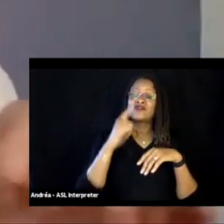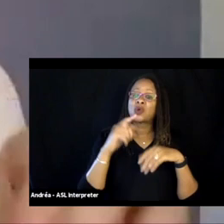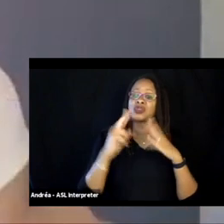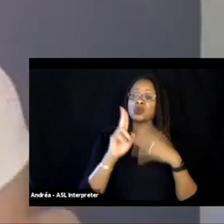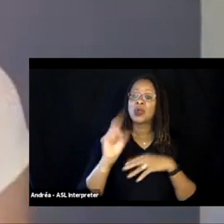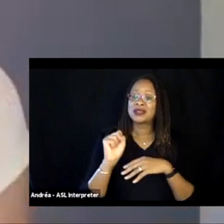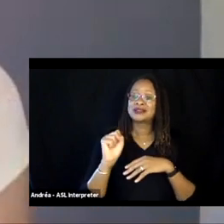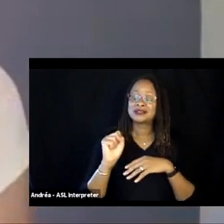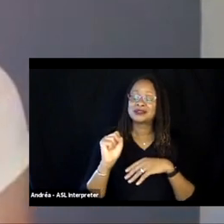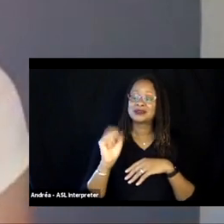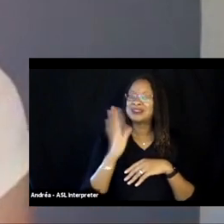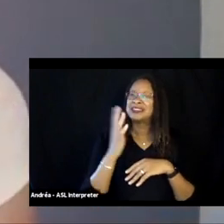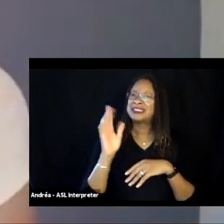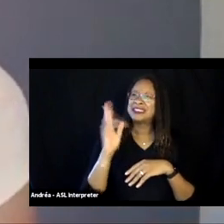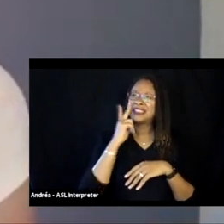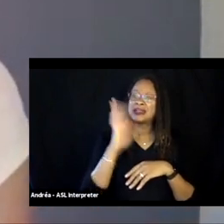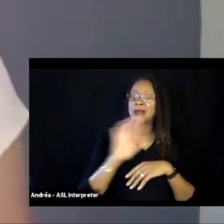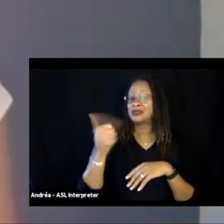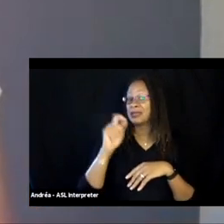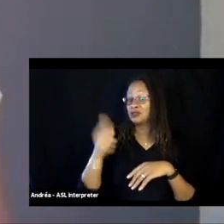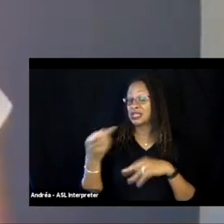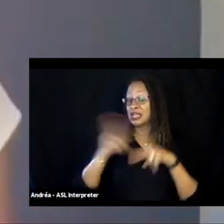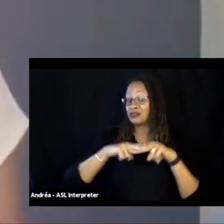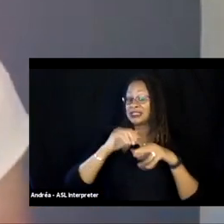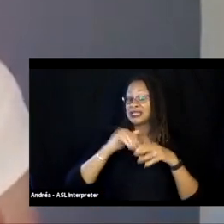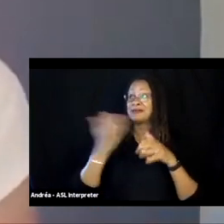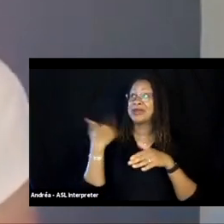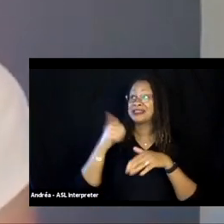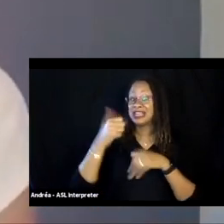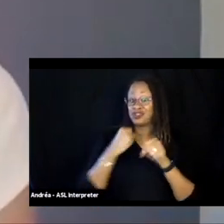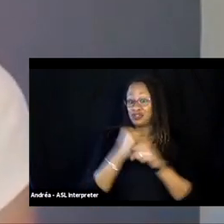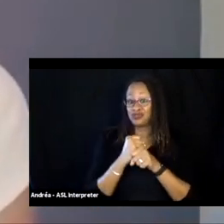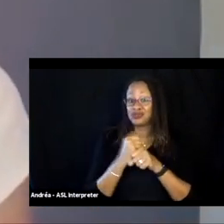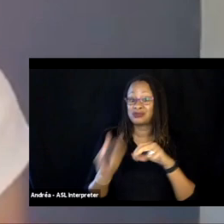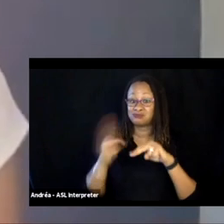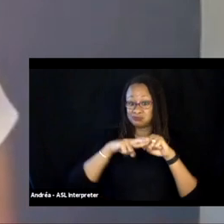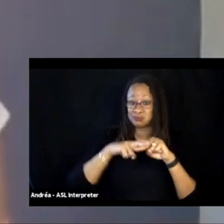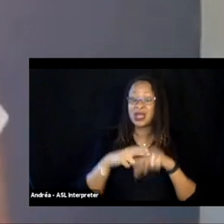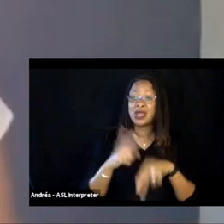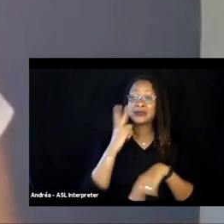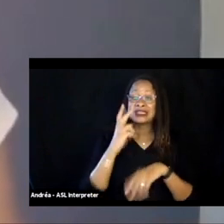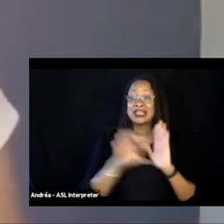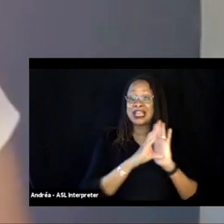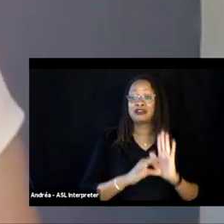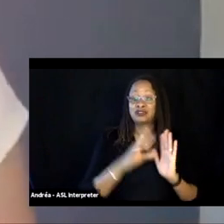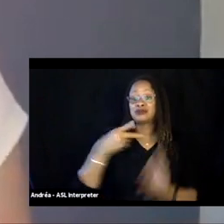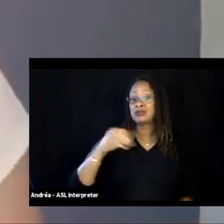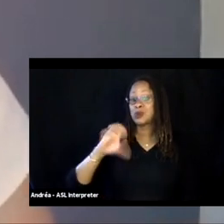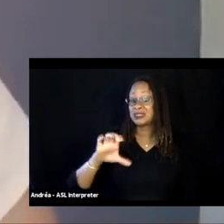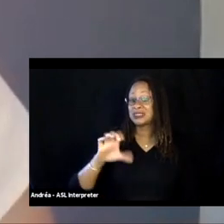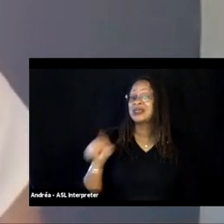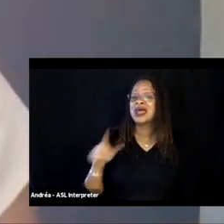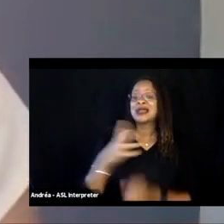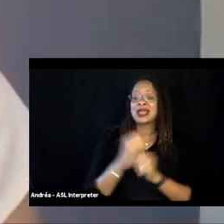we've seen about a 10% increase in the past decade. And in fact, we find that characters of color get more screen time than